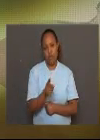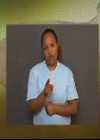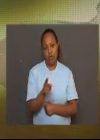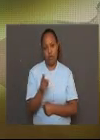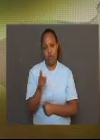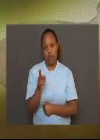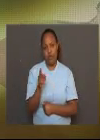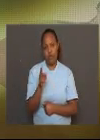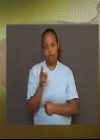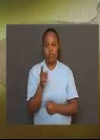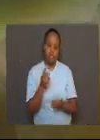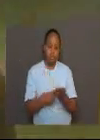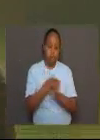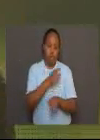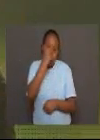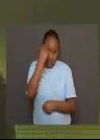that we bring to it.